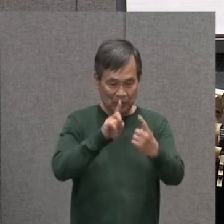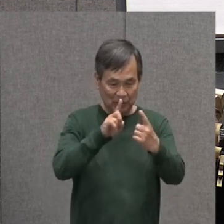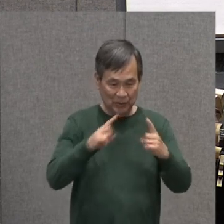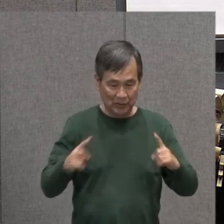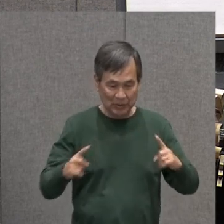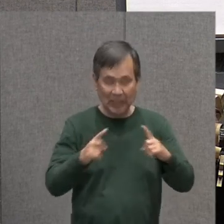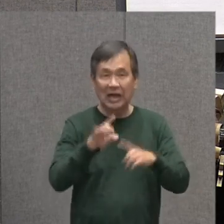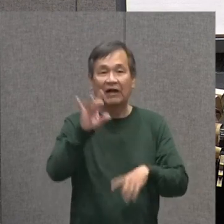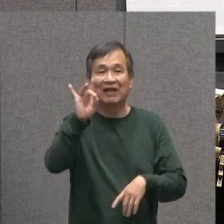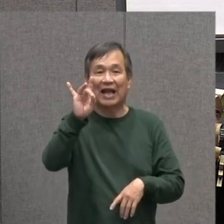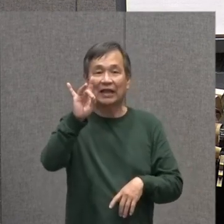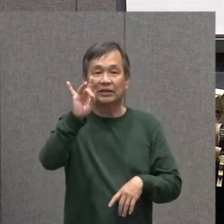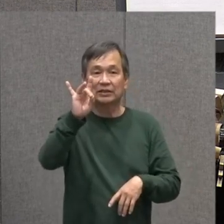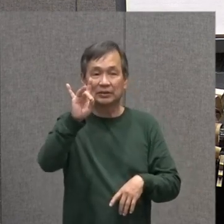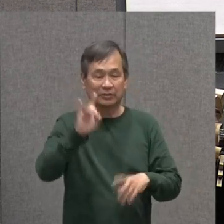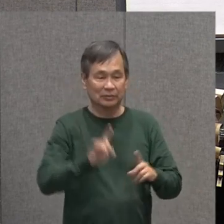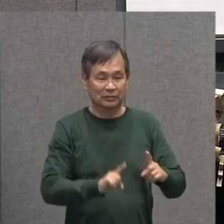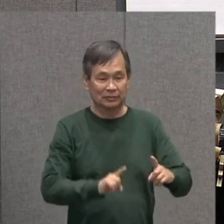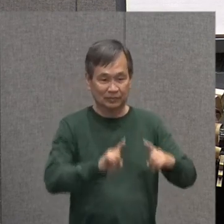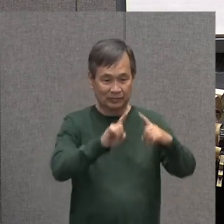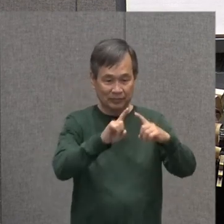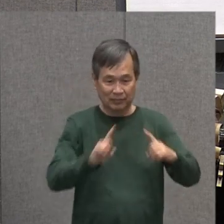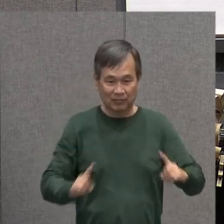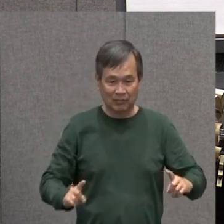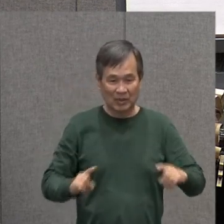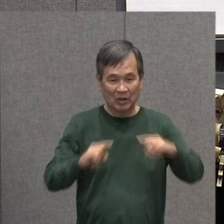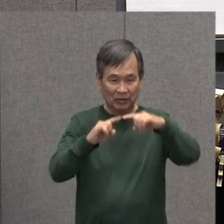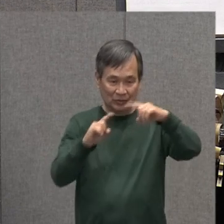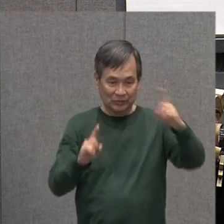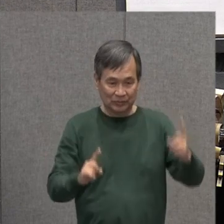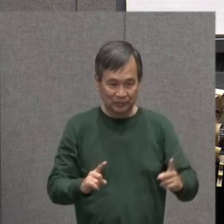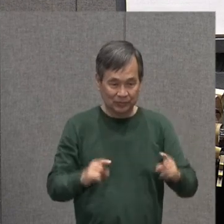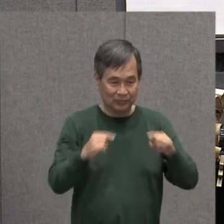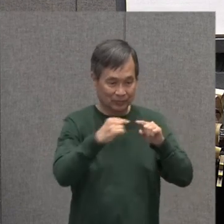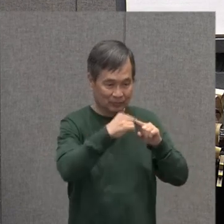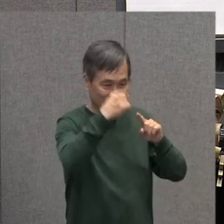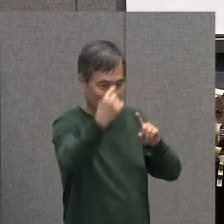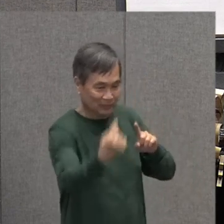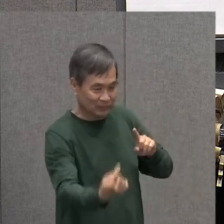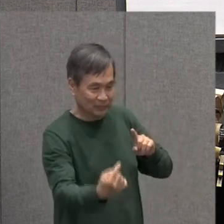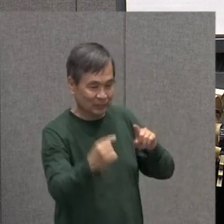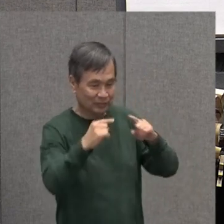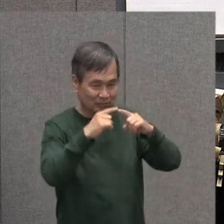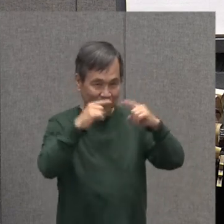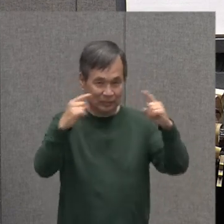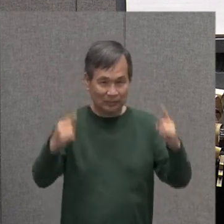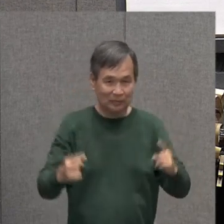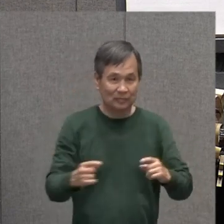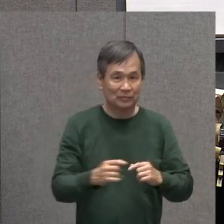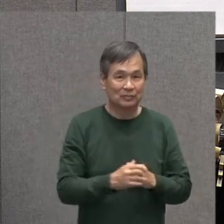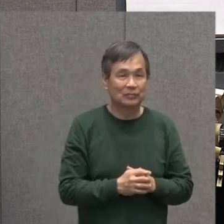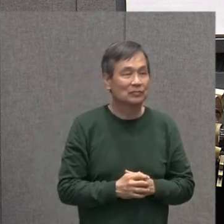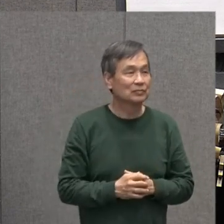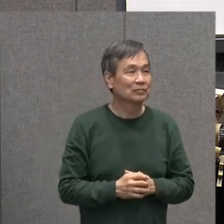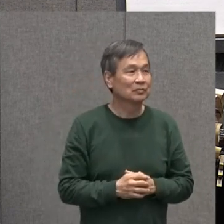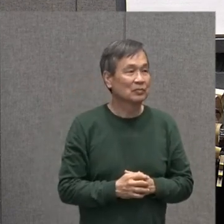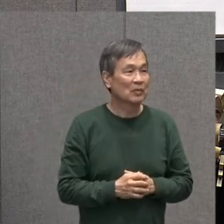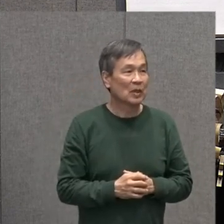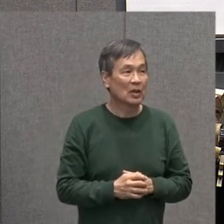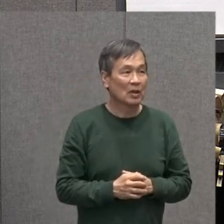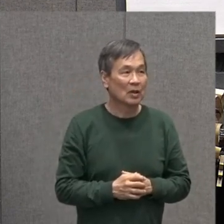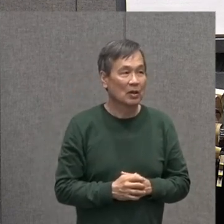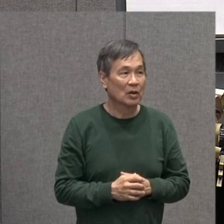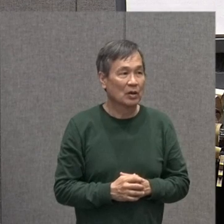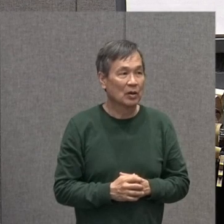1, 2, 3, 4, 5, 6, 7, 8. 8 different tubes, which left an odd number of spaces, which